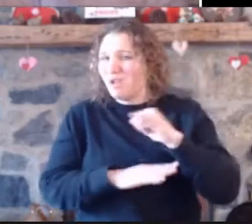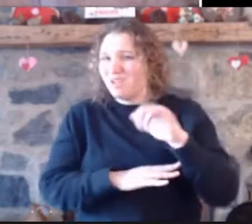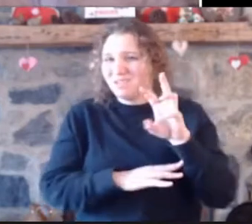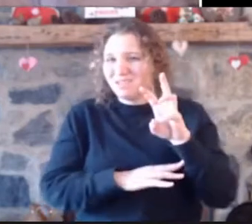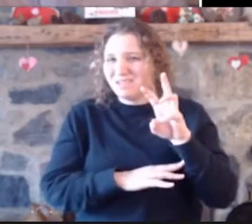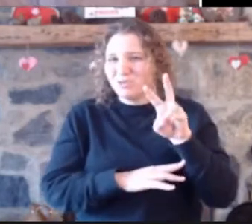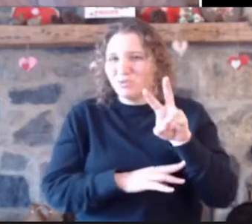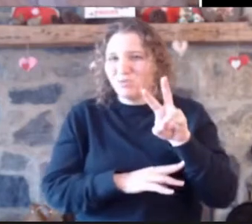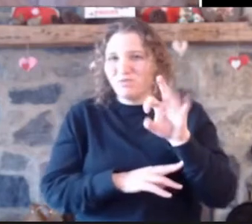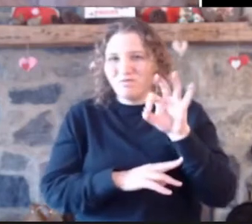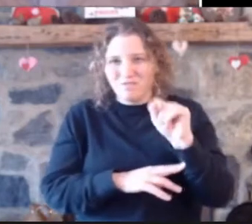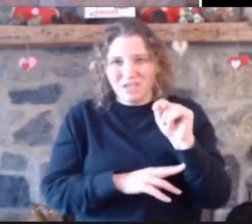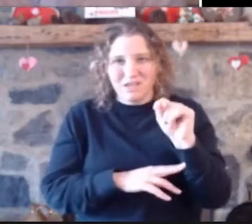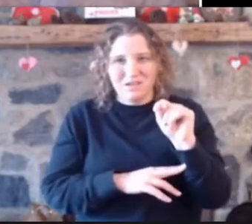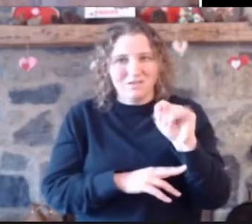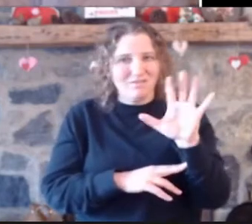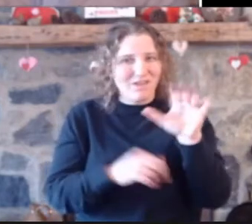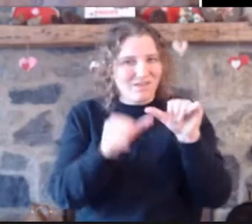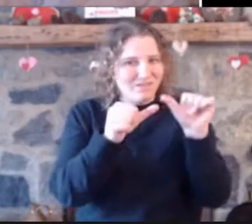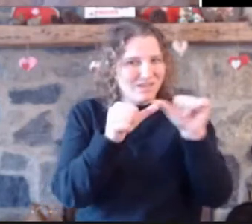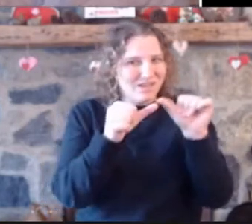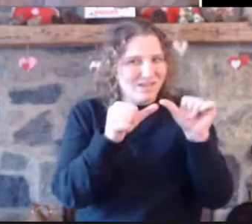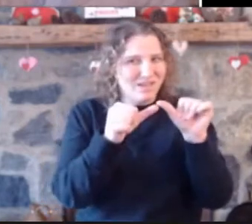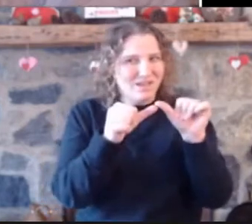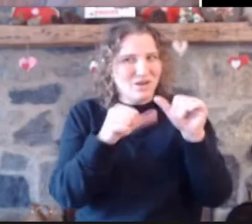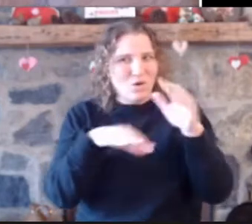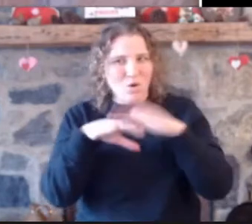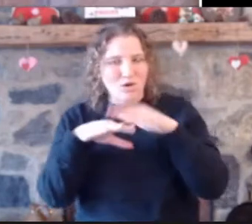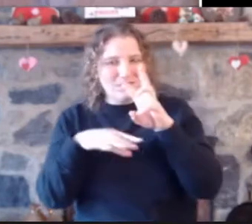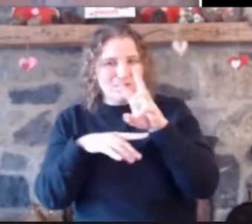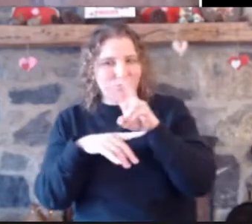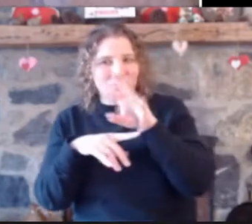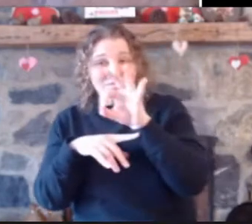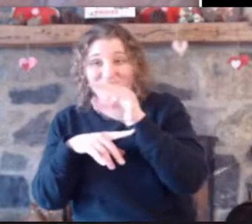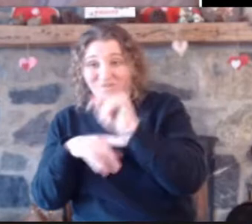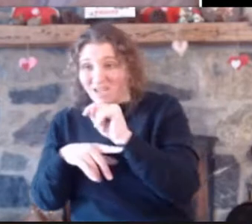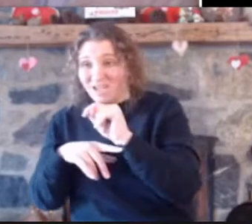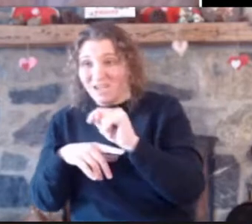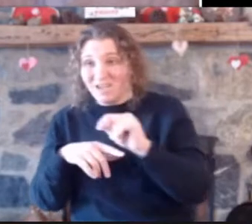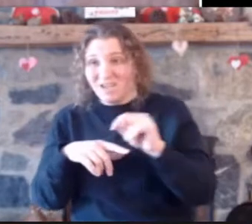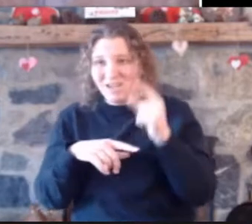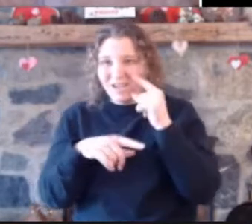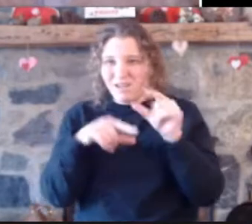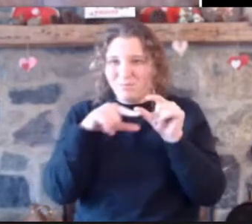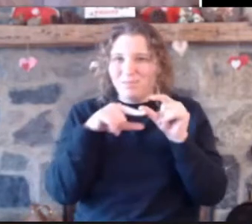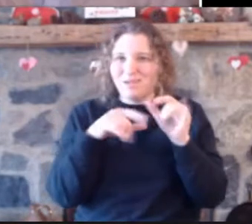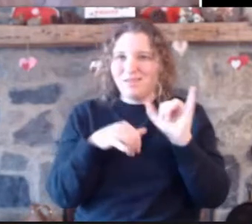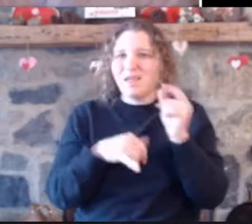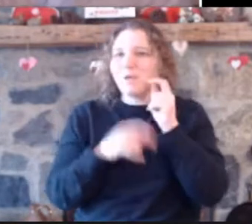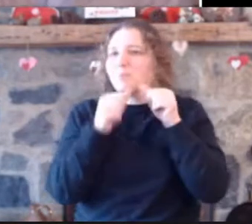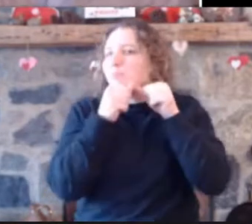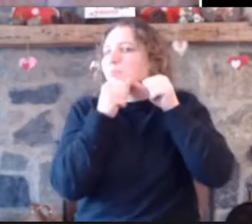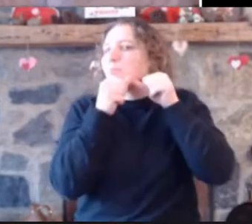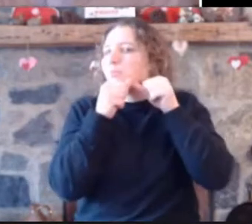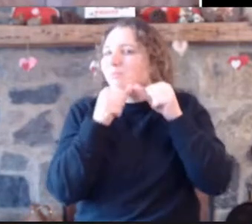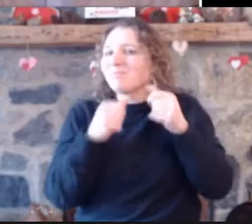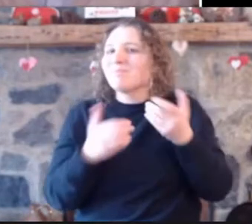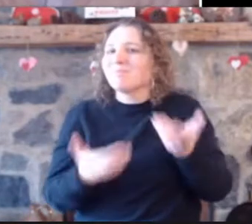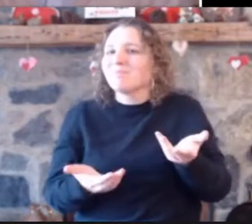long. A 5-inch bump on a 62-foot long animal is essentially a pimple.